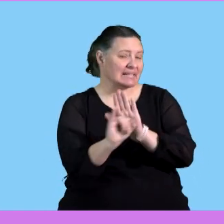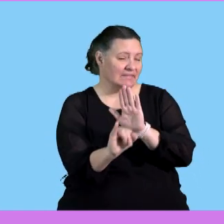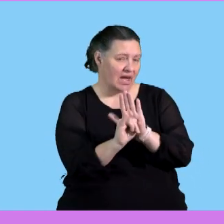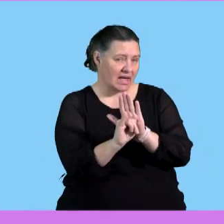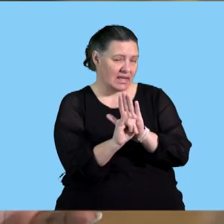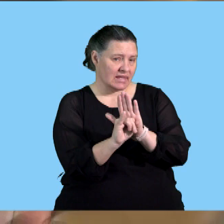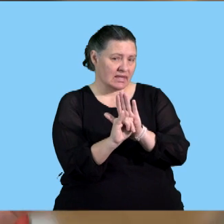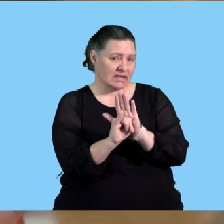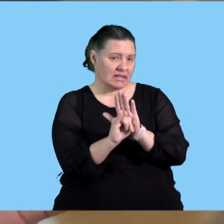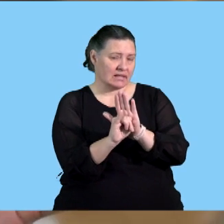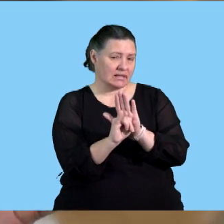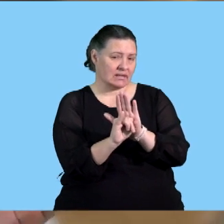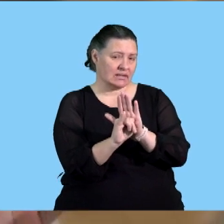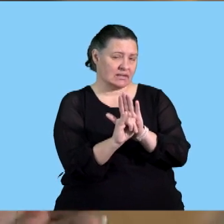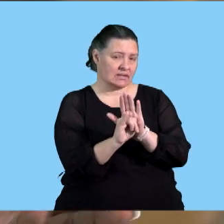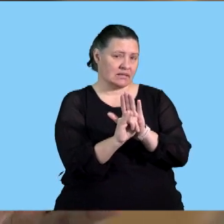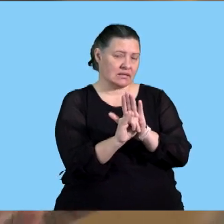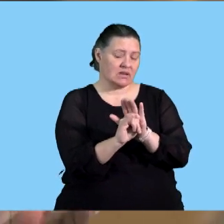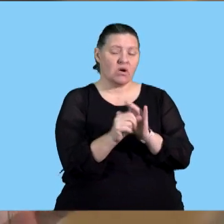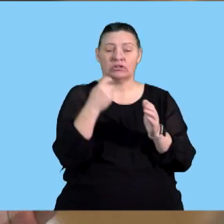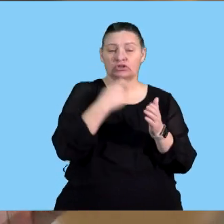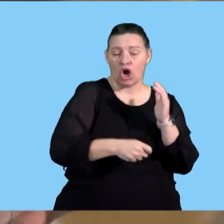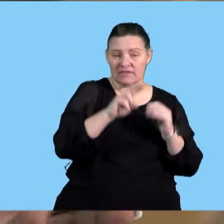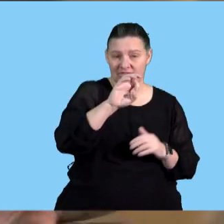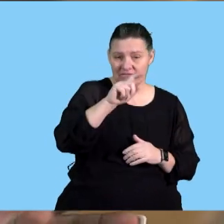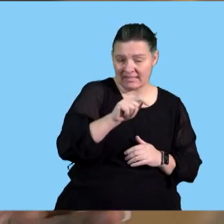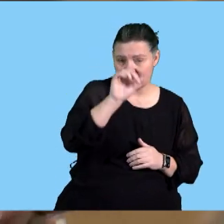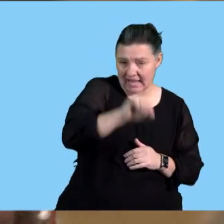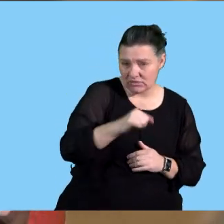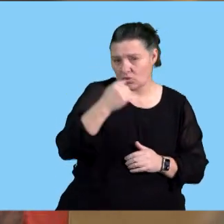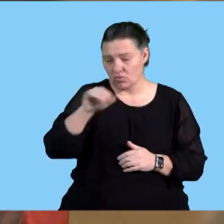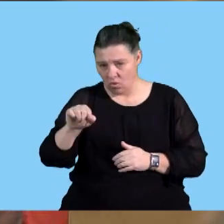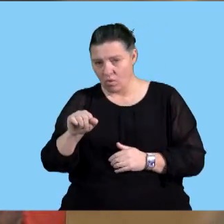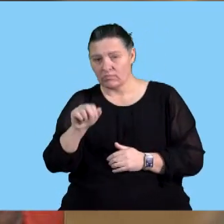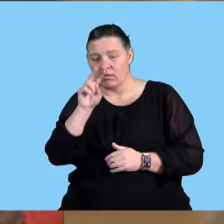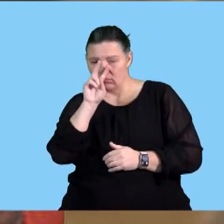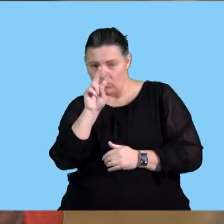to identify whether an item will be charged VAT or not,